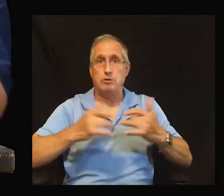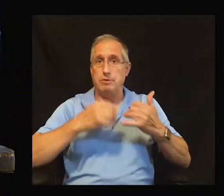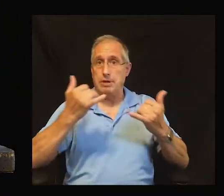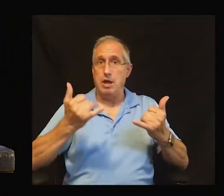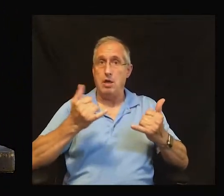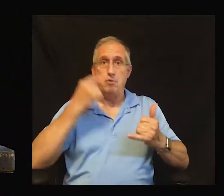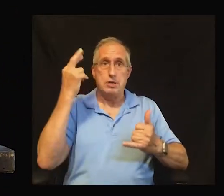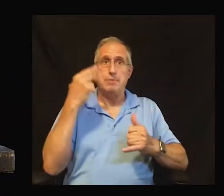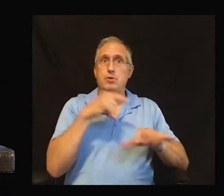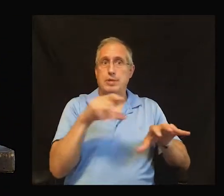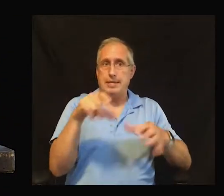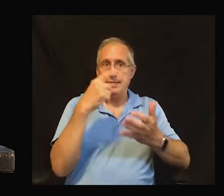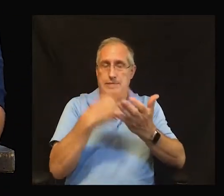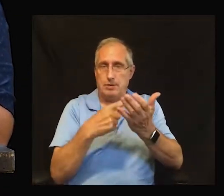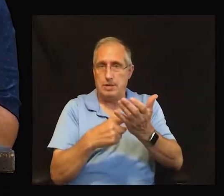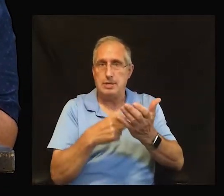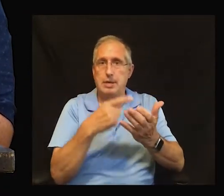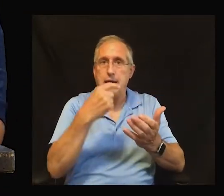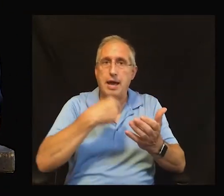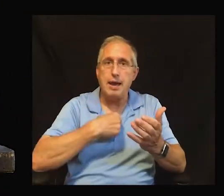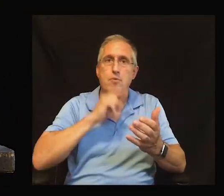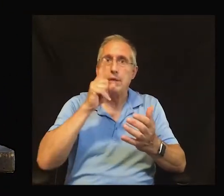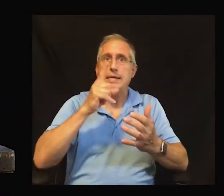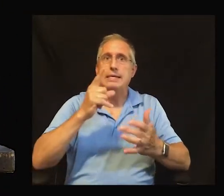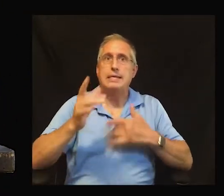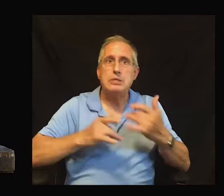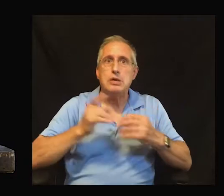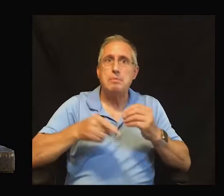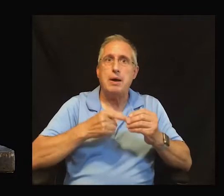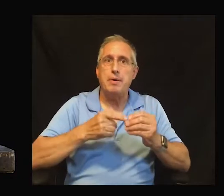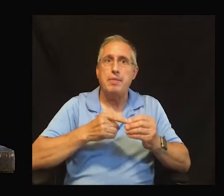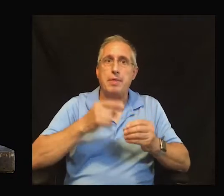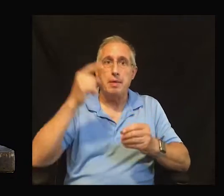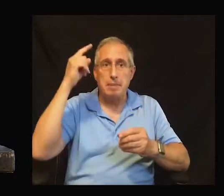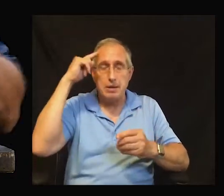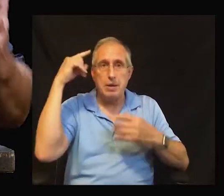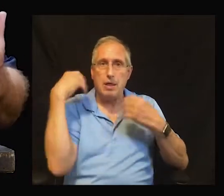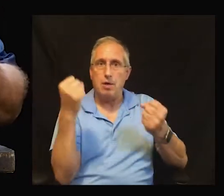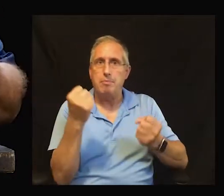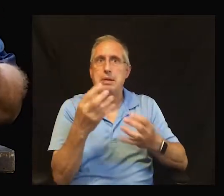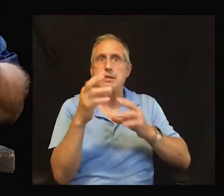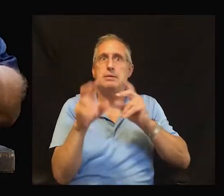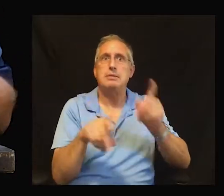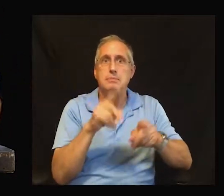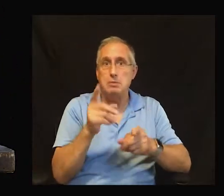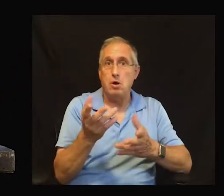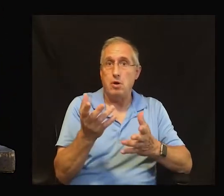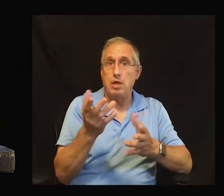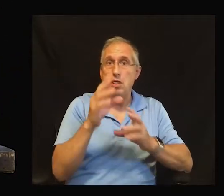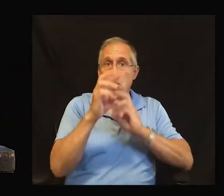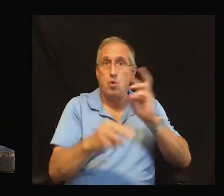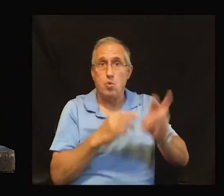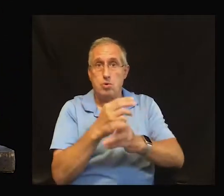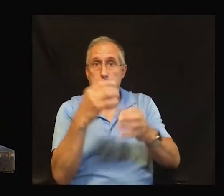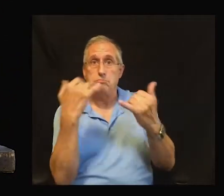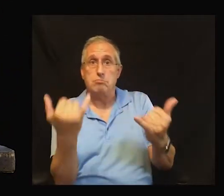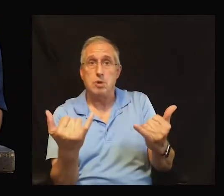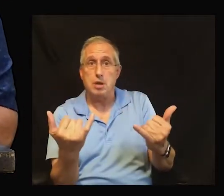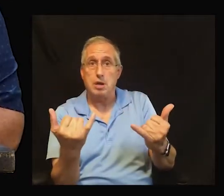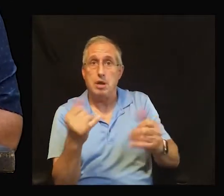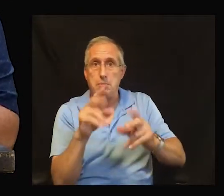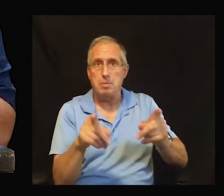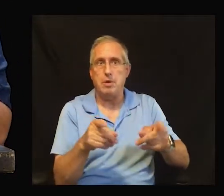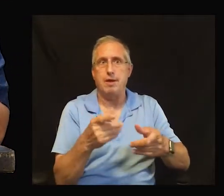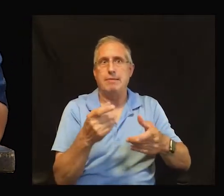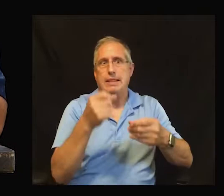right now. The reason I'm doing this series is I'm especially concerned about the mental health of so many people in our world today. People